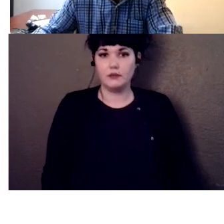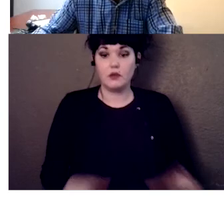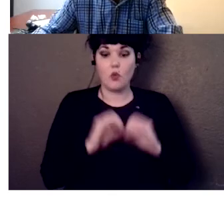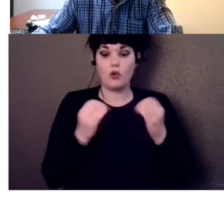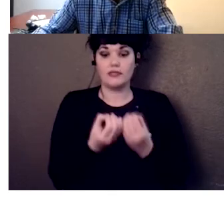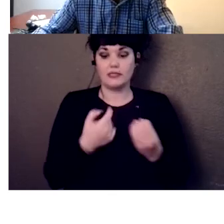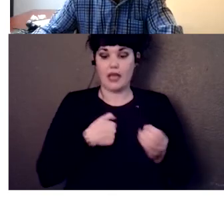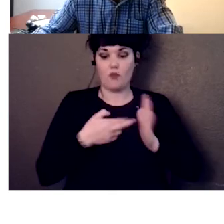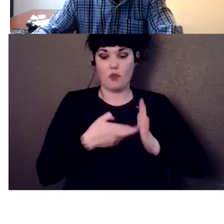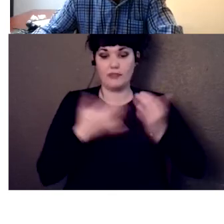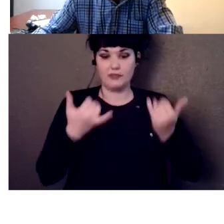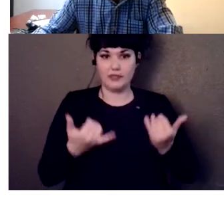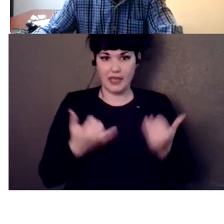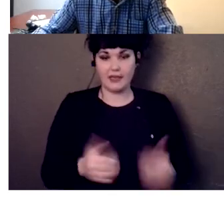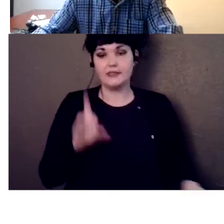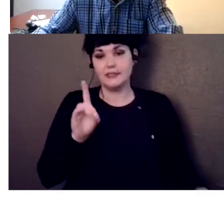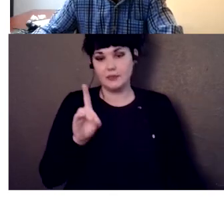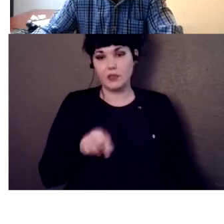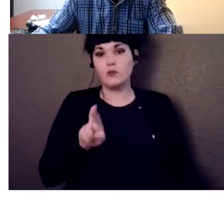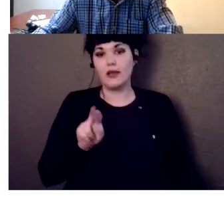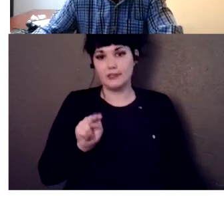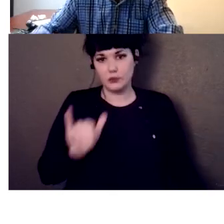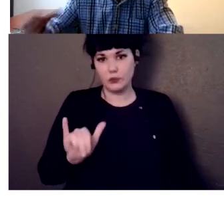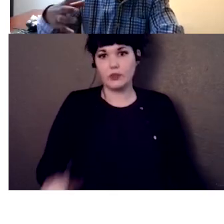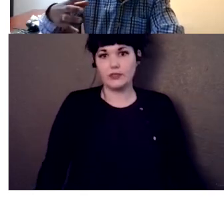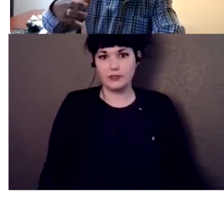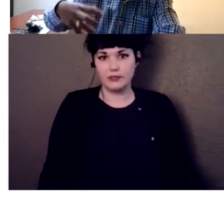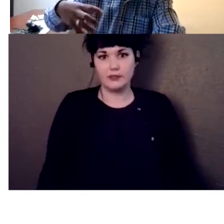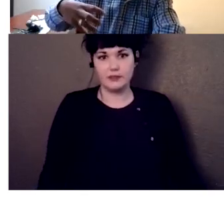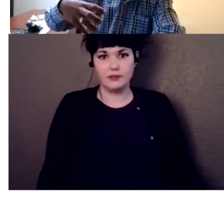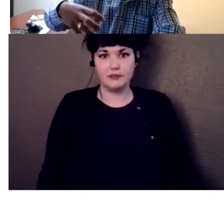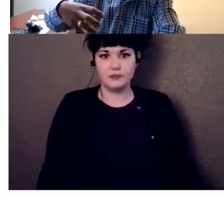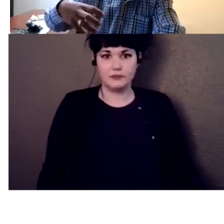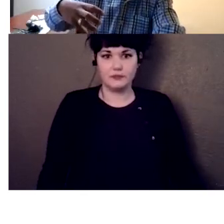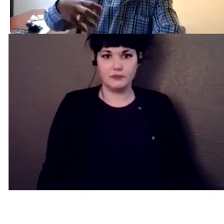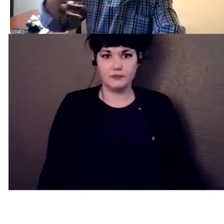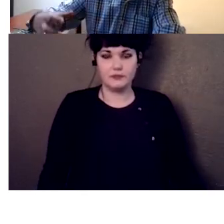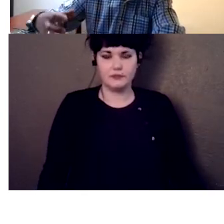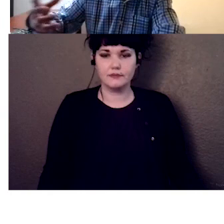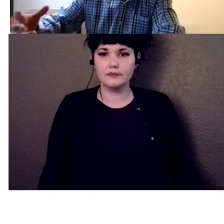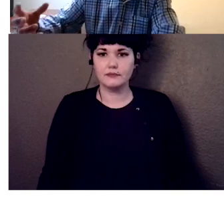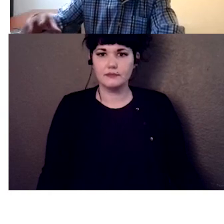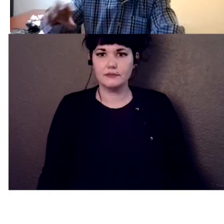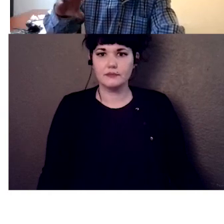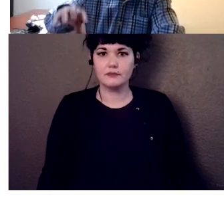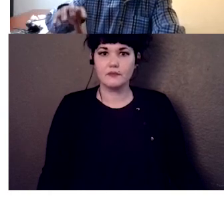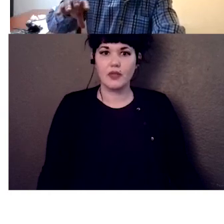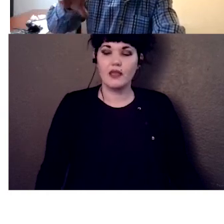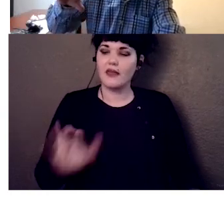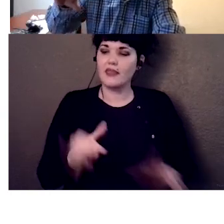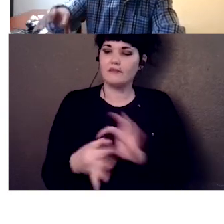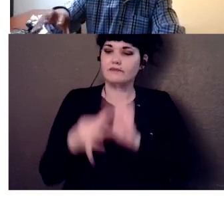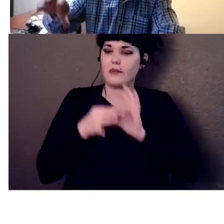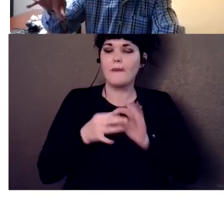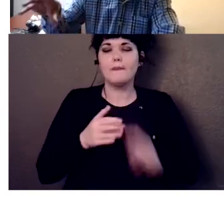of today, which is Disability Rights New York, which continues with my passion for serving the community and ensuring